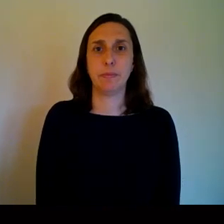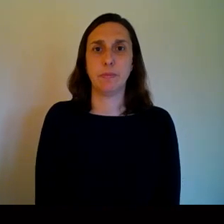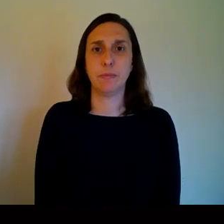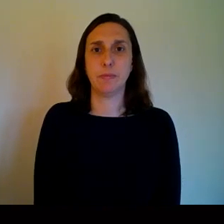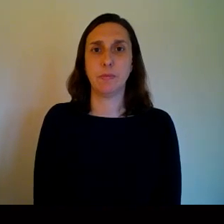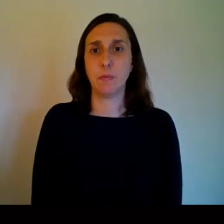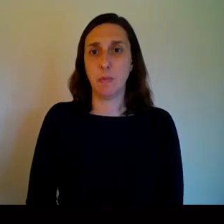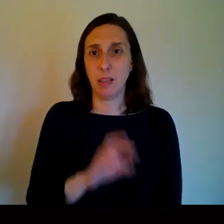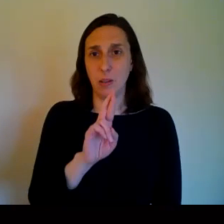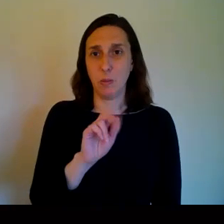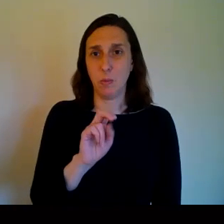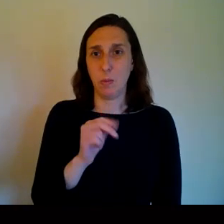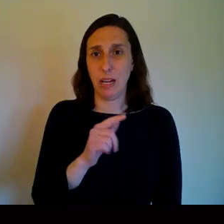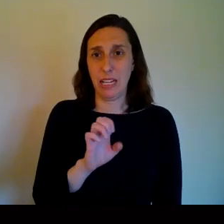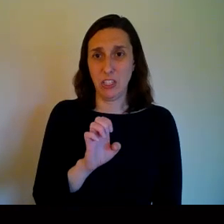function